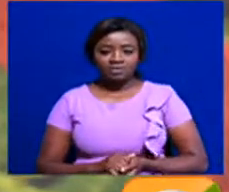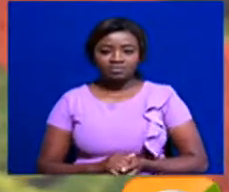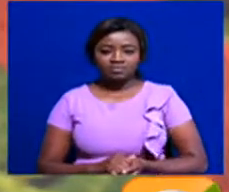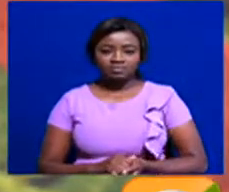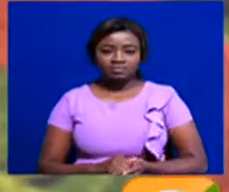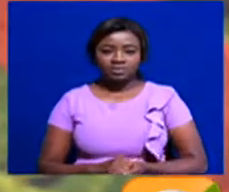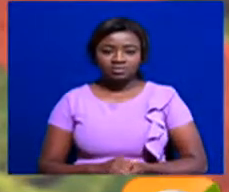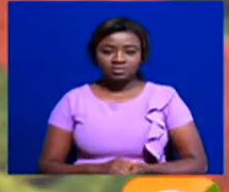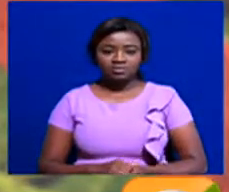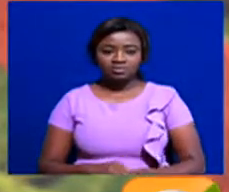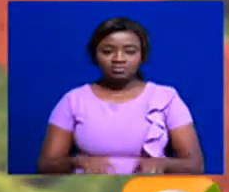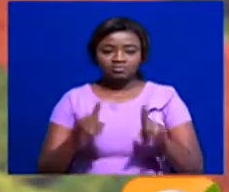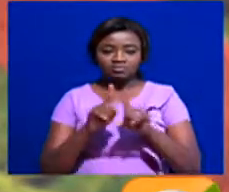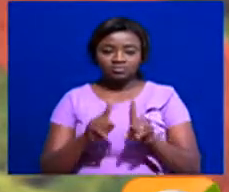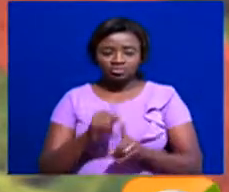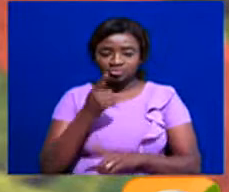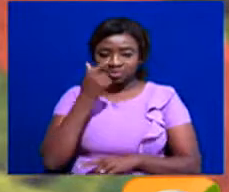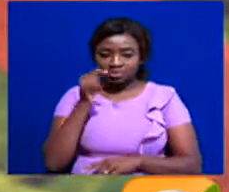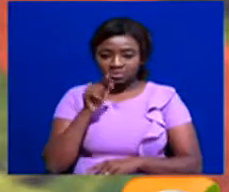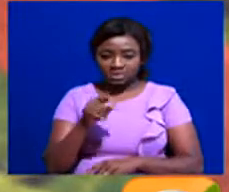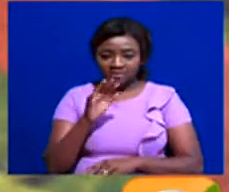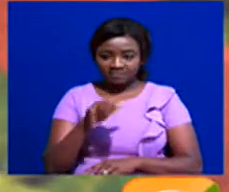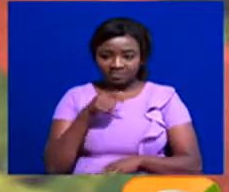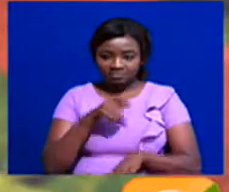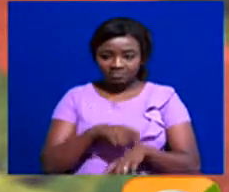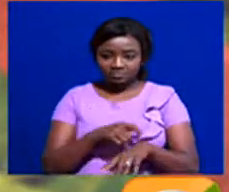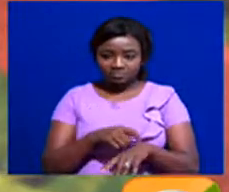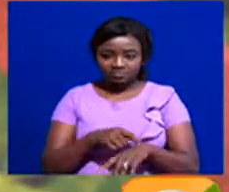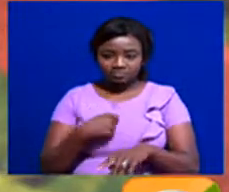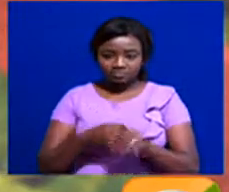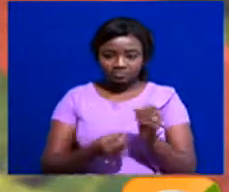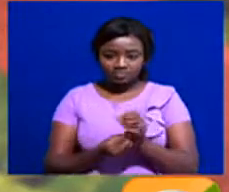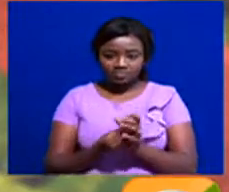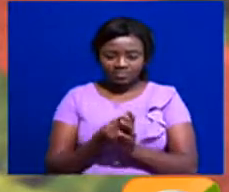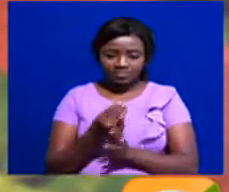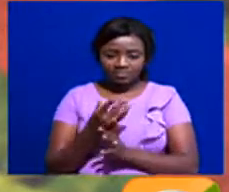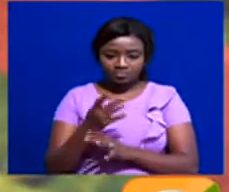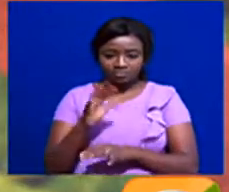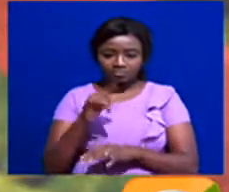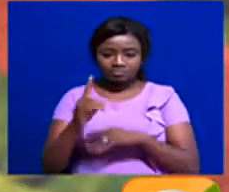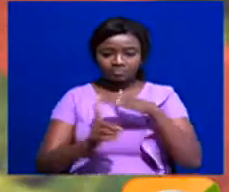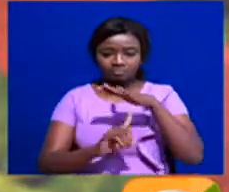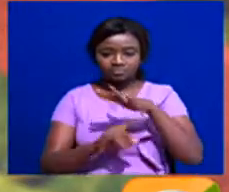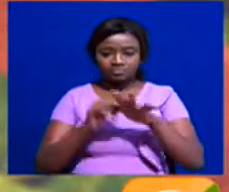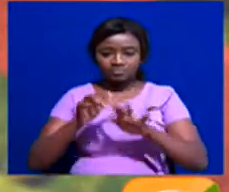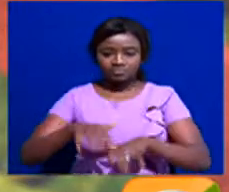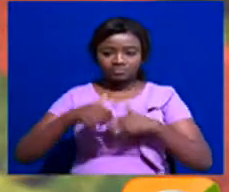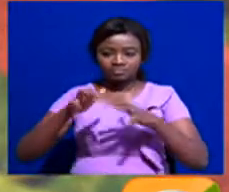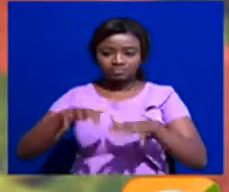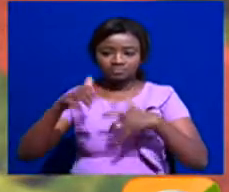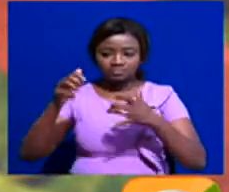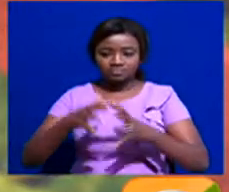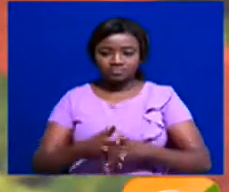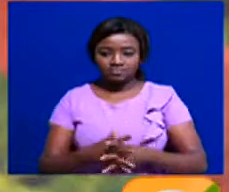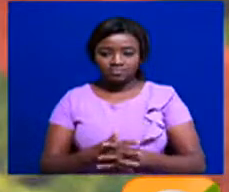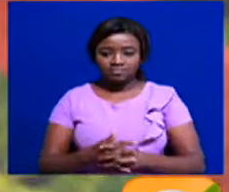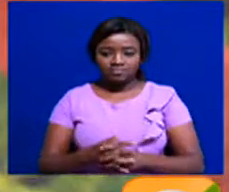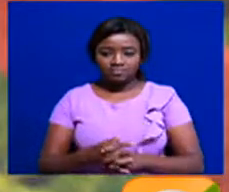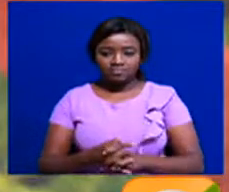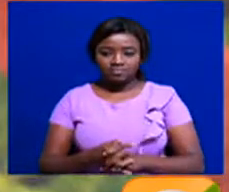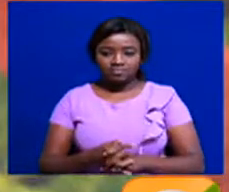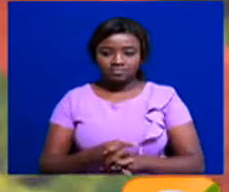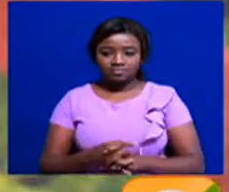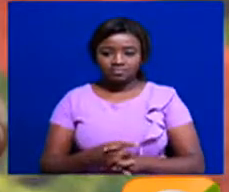Nyota beans, from the trainings that we have got from the Ministry of Agriculture and the Ministry for